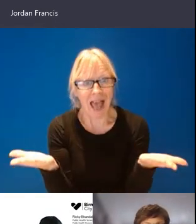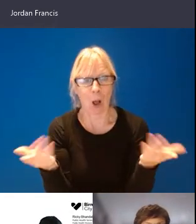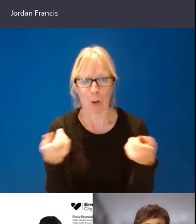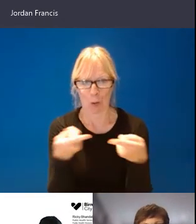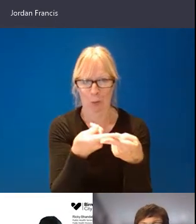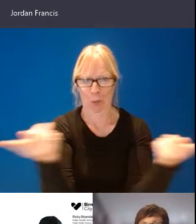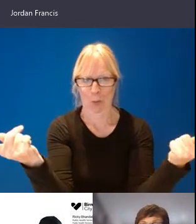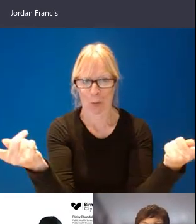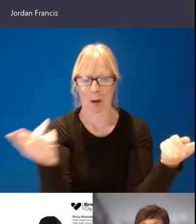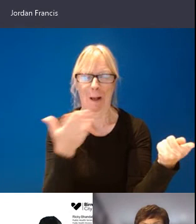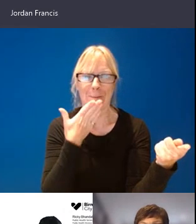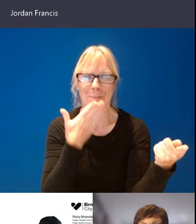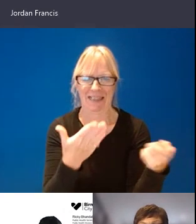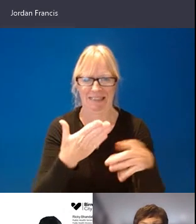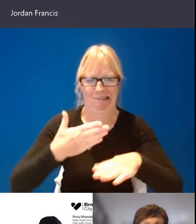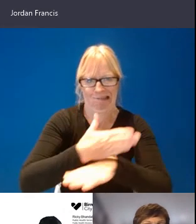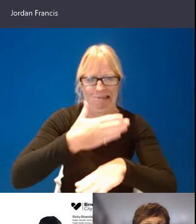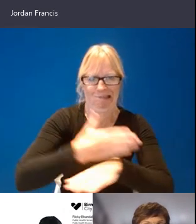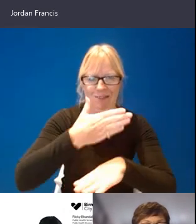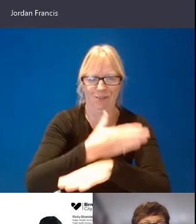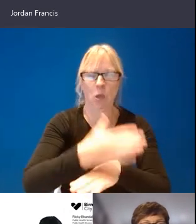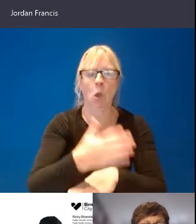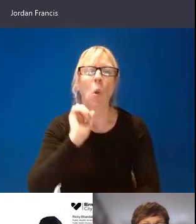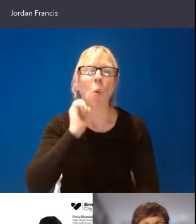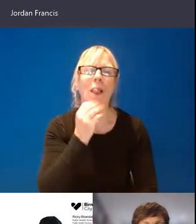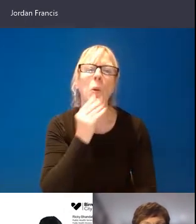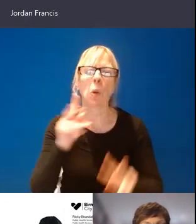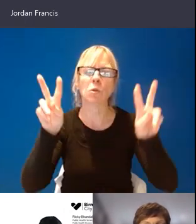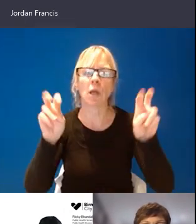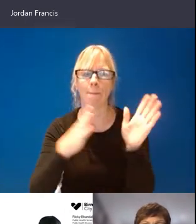work. So we're going to use Menti, which is this app